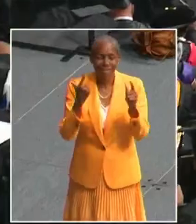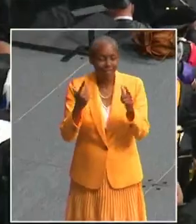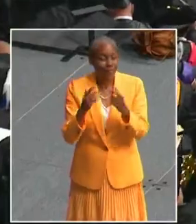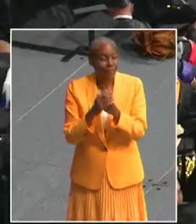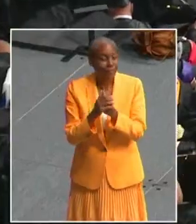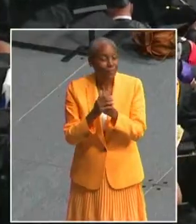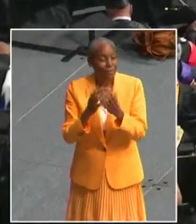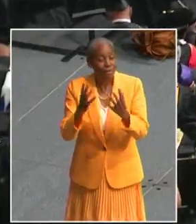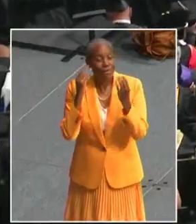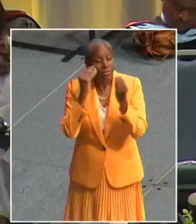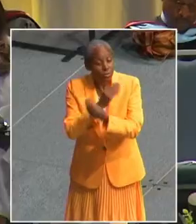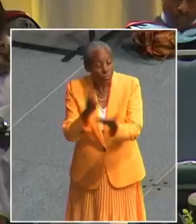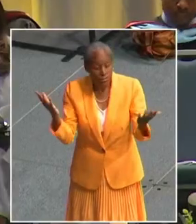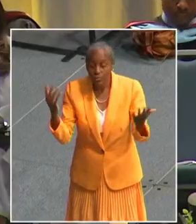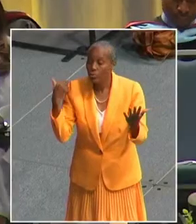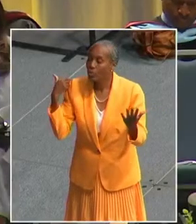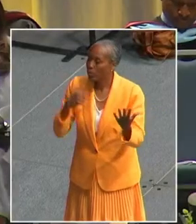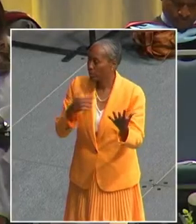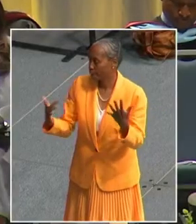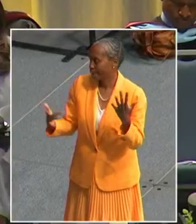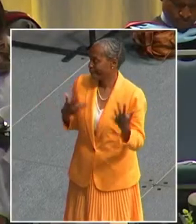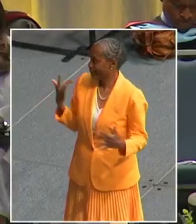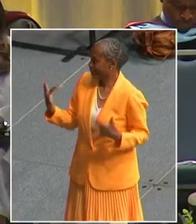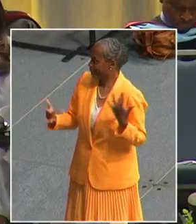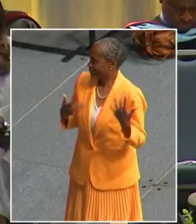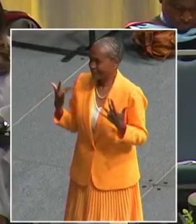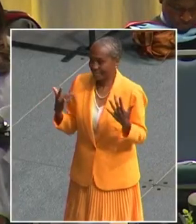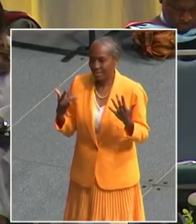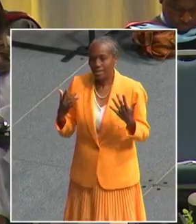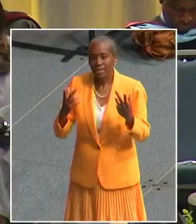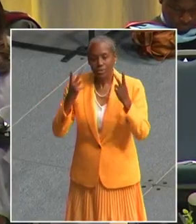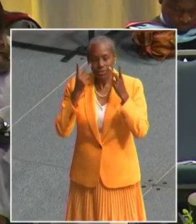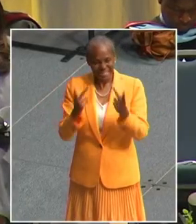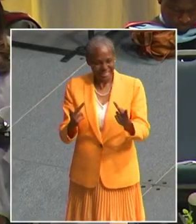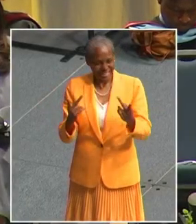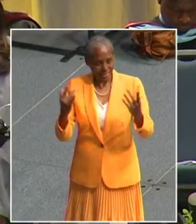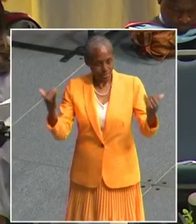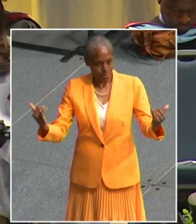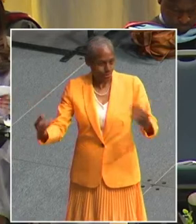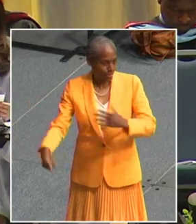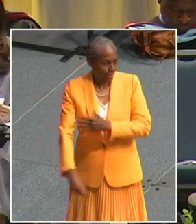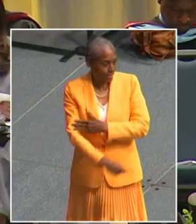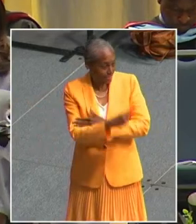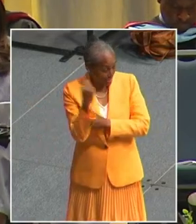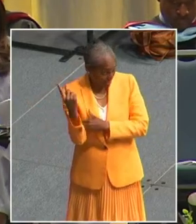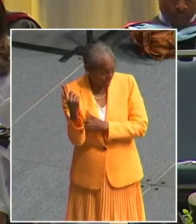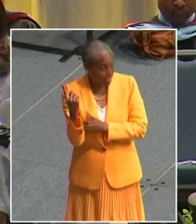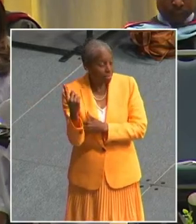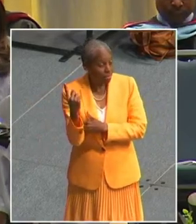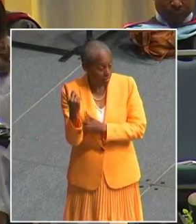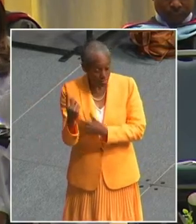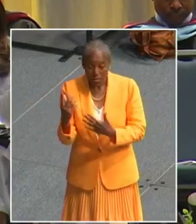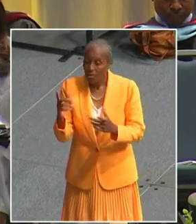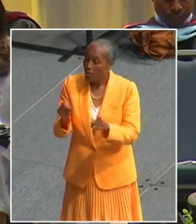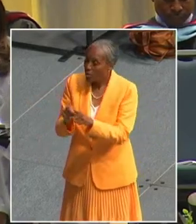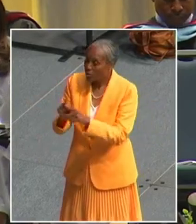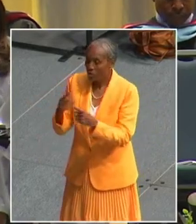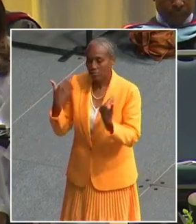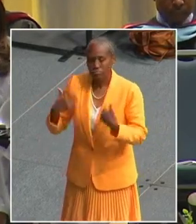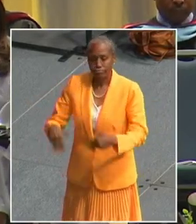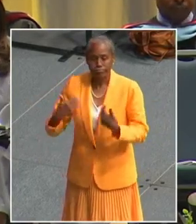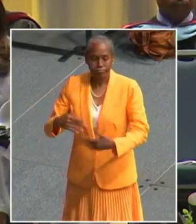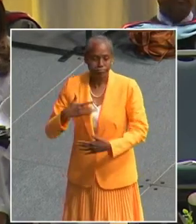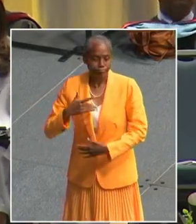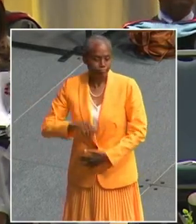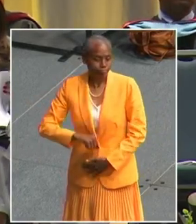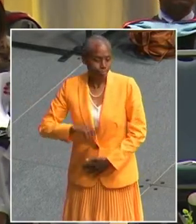Well, I want you to know that we are very excited to see you before us this day, and I want to also personally just say to you how proud I am of